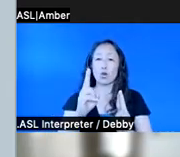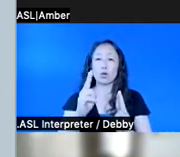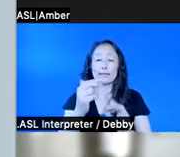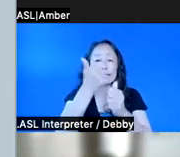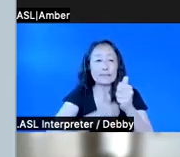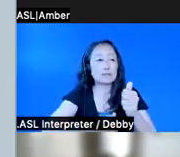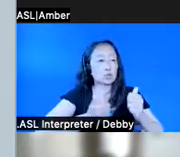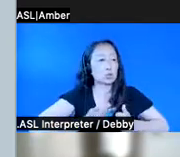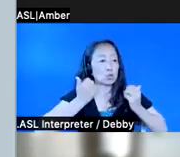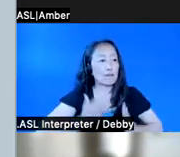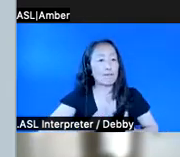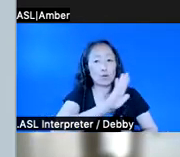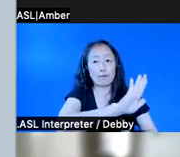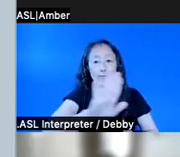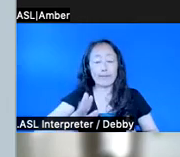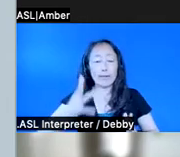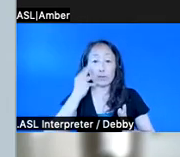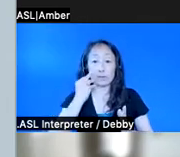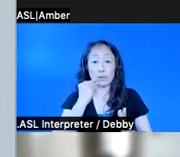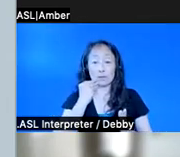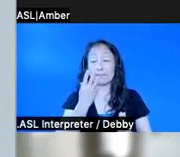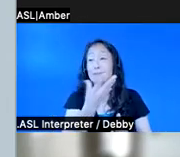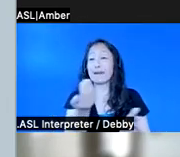And again, that we're believing them, right?